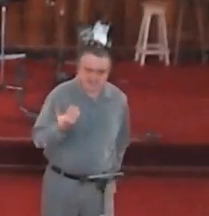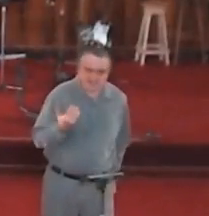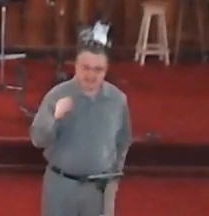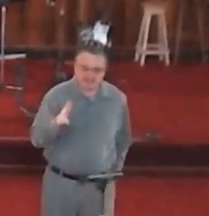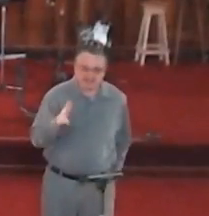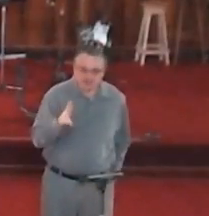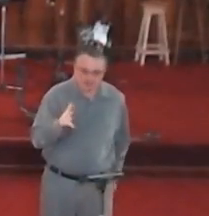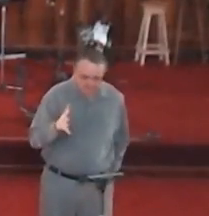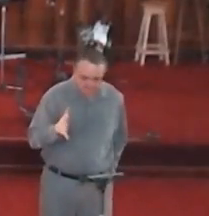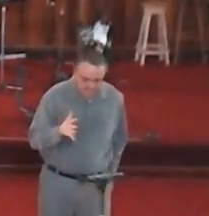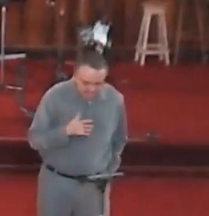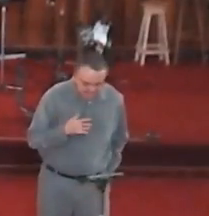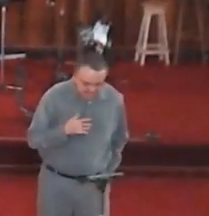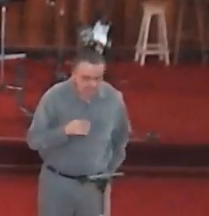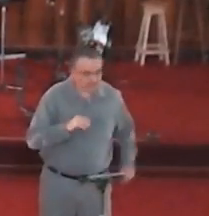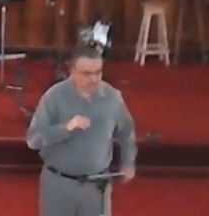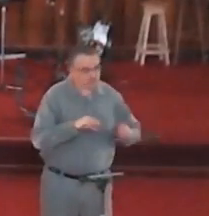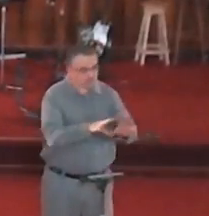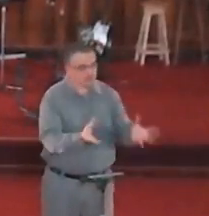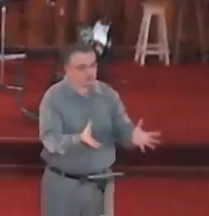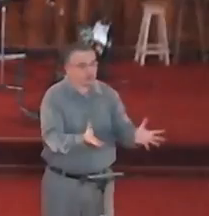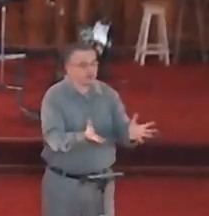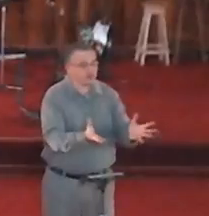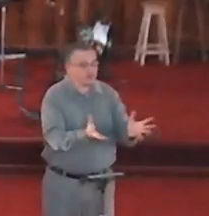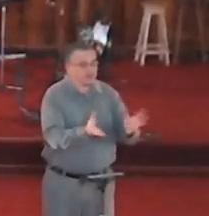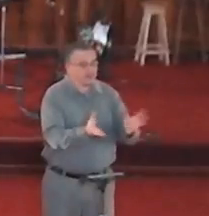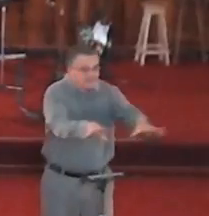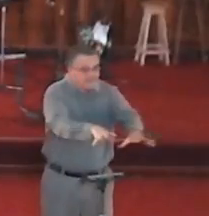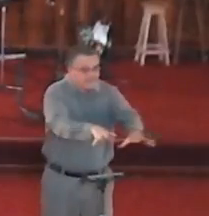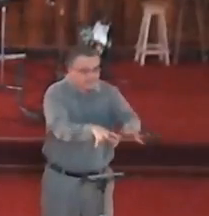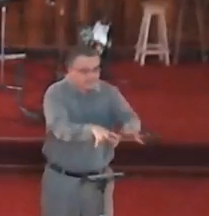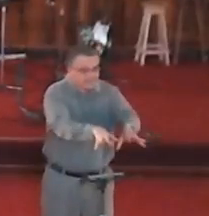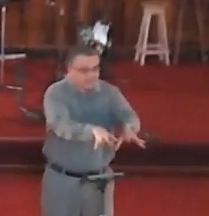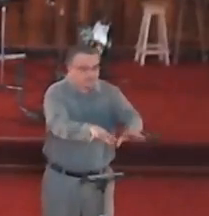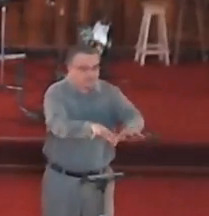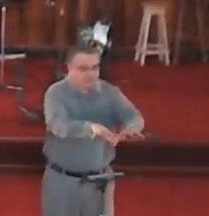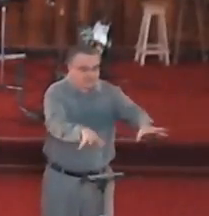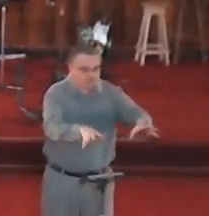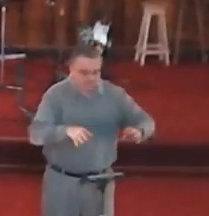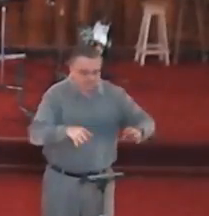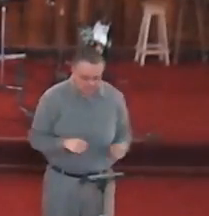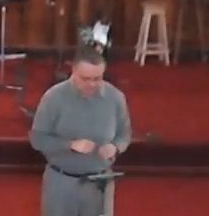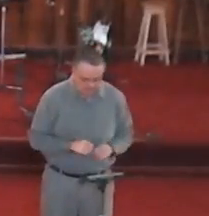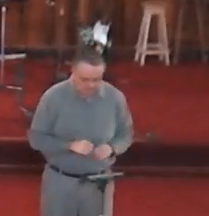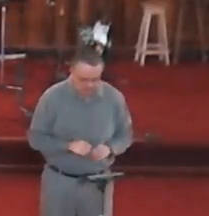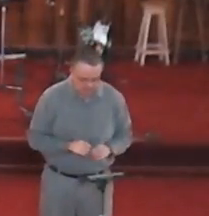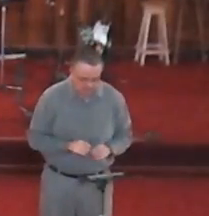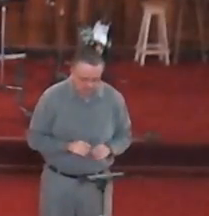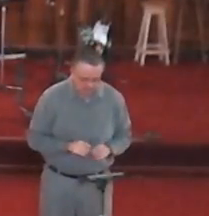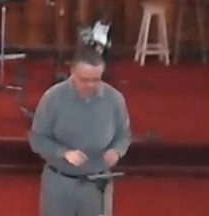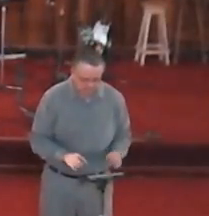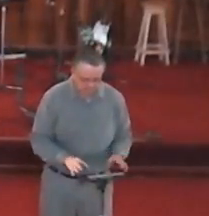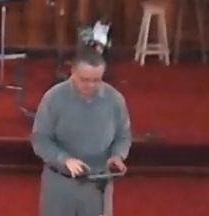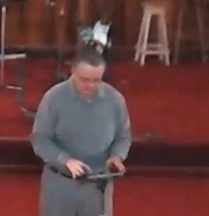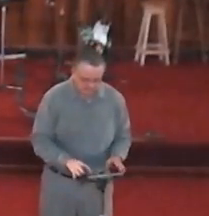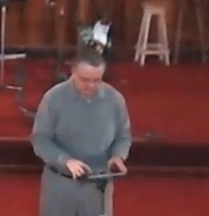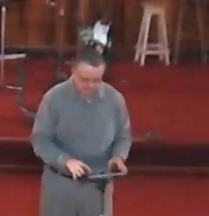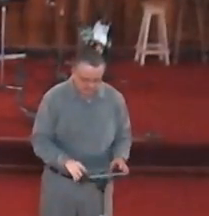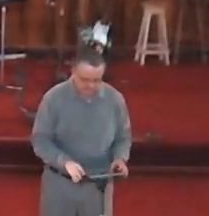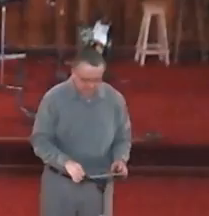empieza hablándonos acerca de lo que sucedió en la iglesia en Jerusalén después de esa persecución. So in